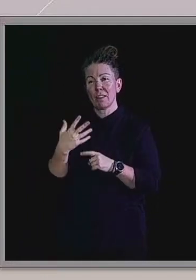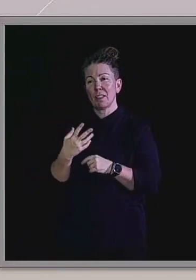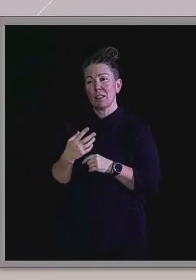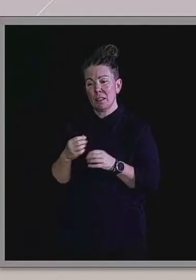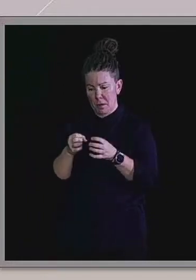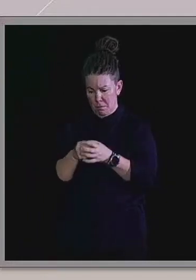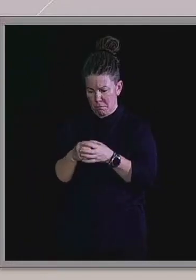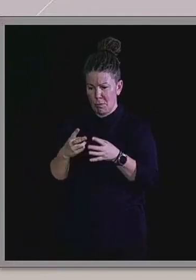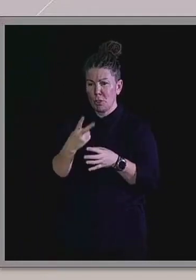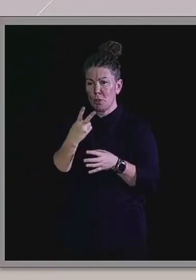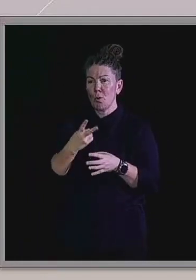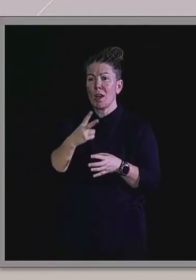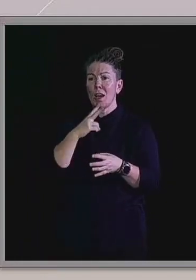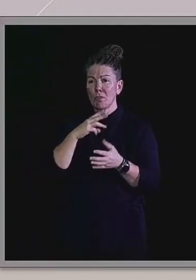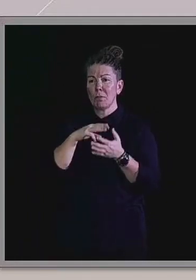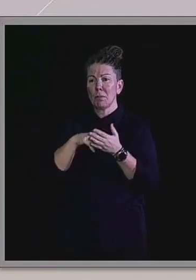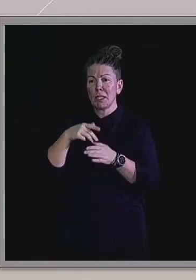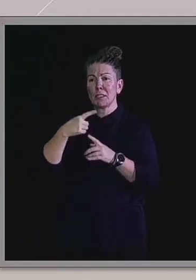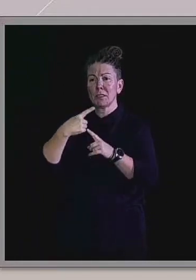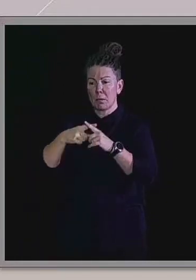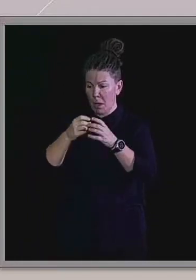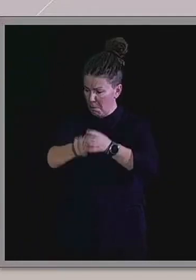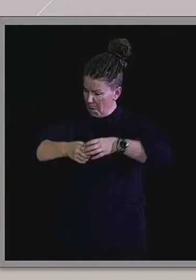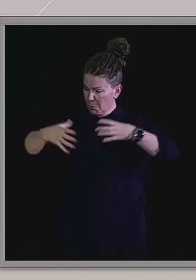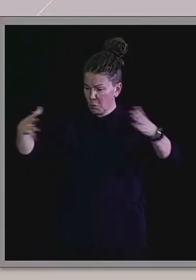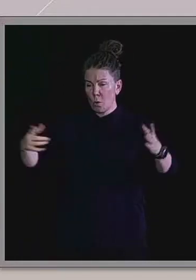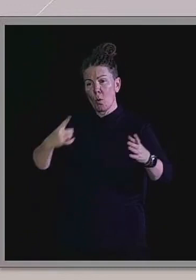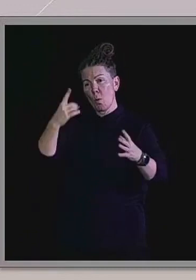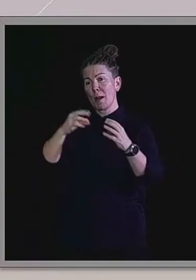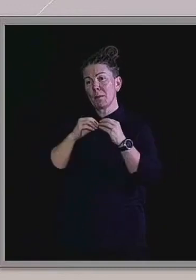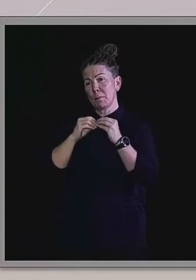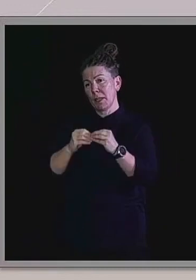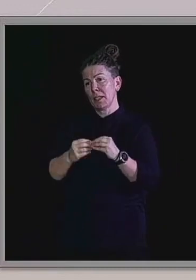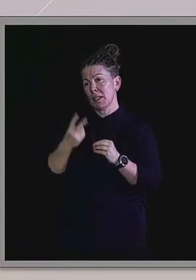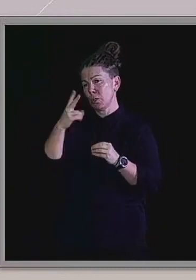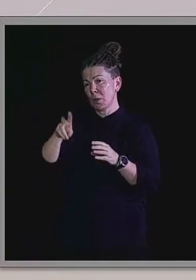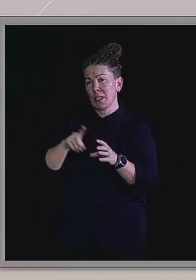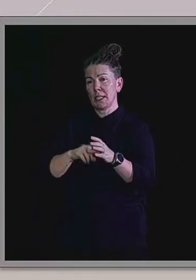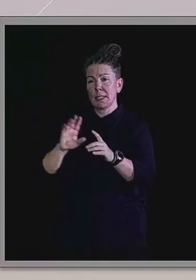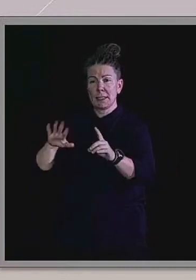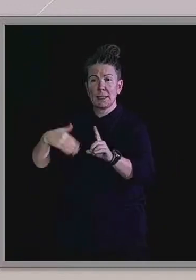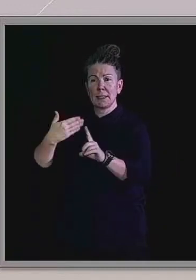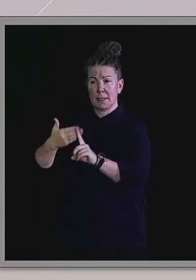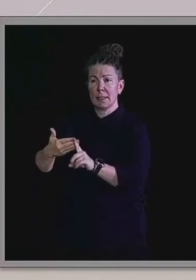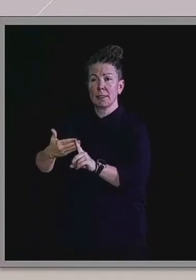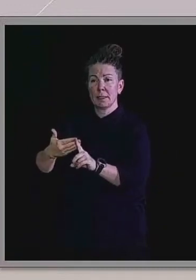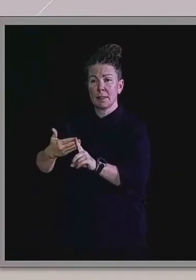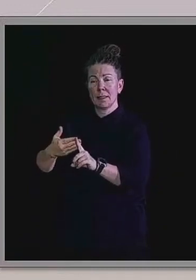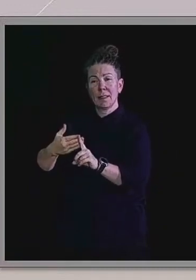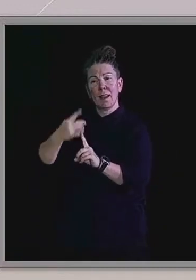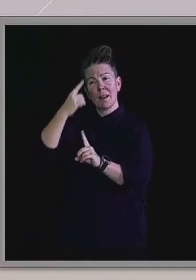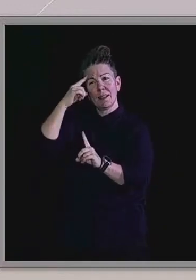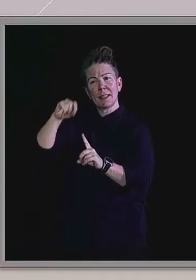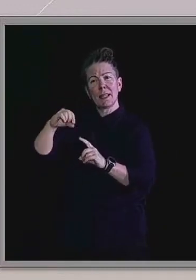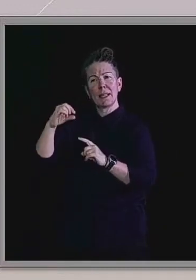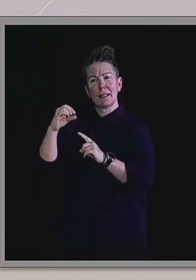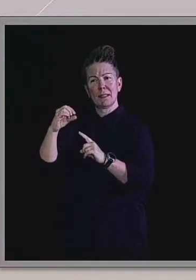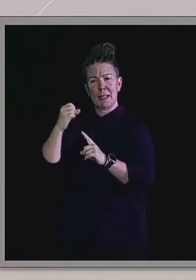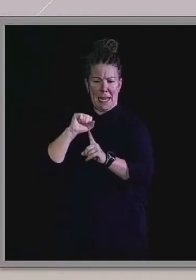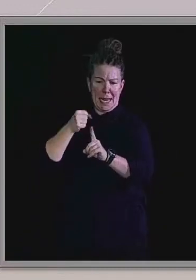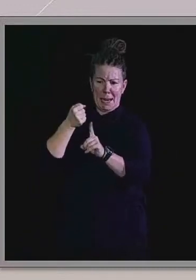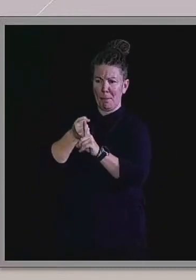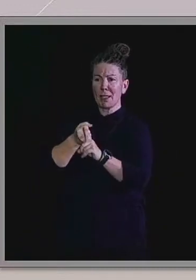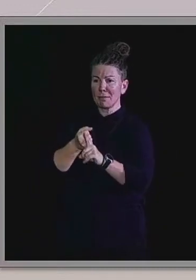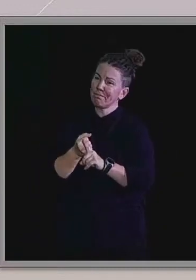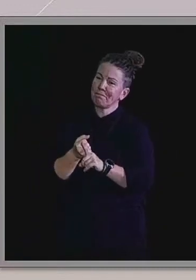nearly 1 billion tonnes in the space of 2 decades. And I think those sorts of impacts, unfortunately, you're going to see a lot more of them.